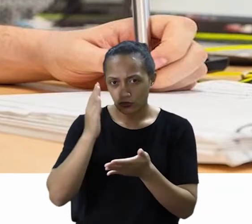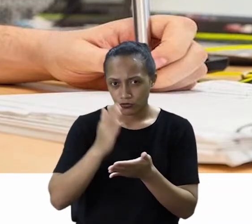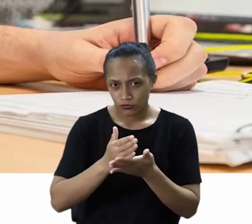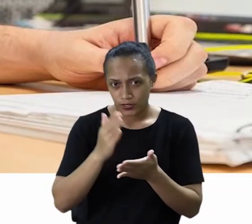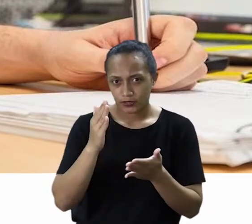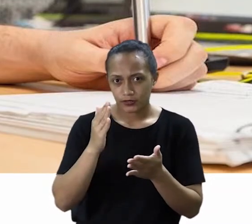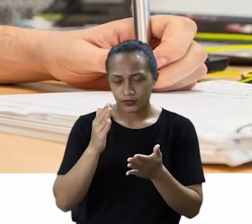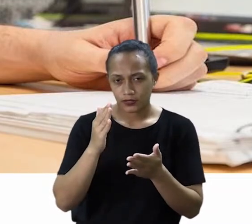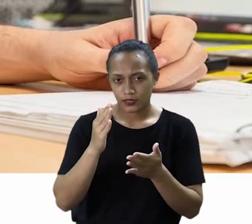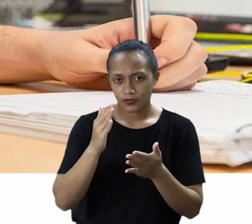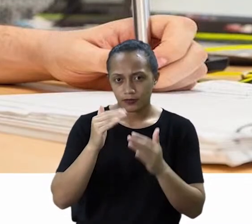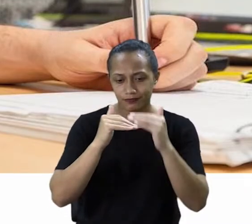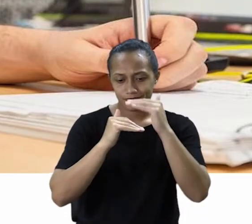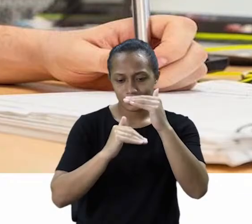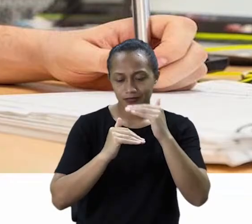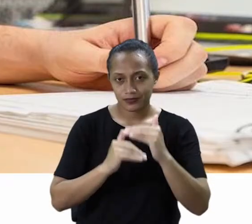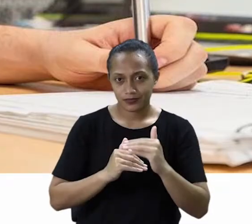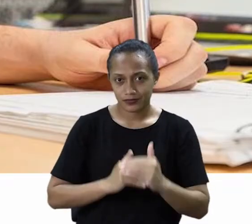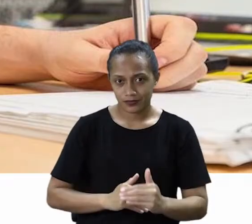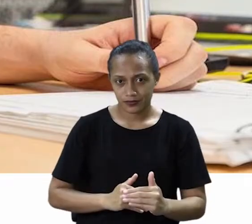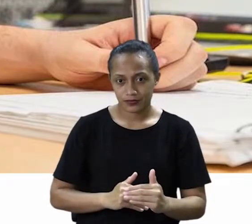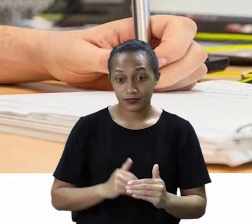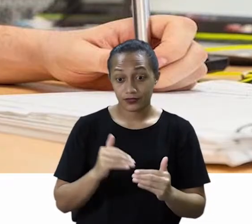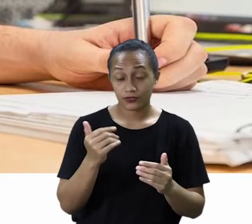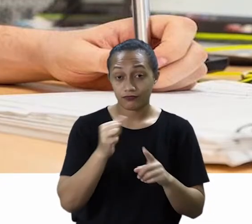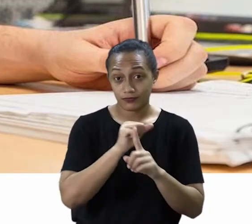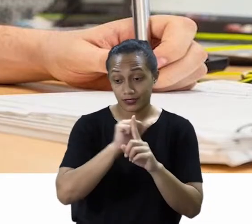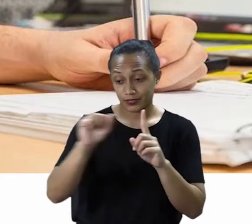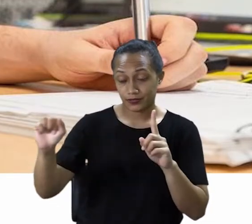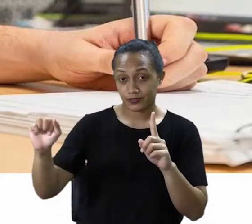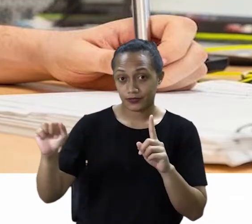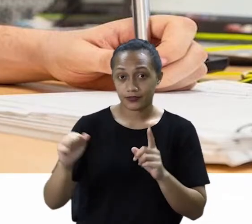correct sentence. Here we go.